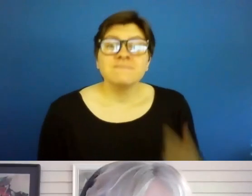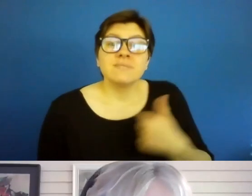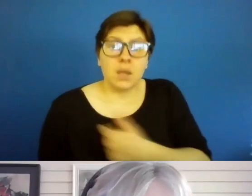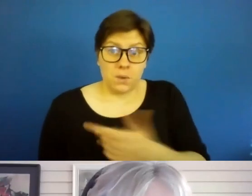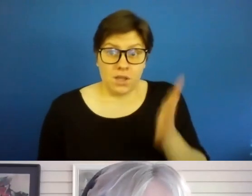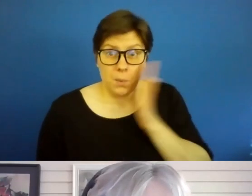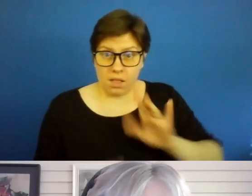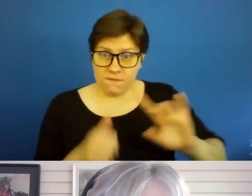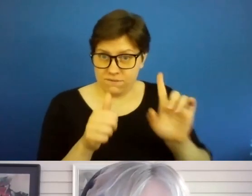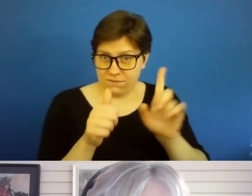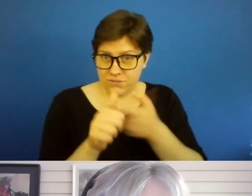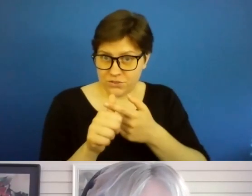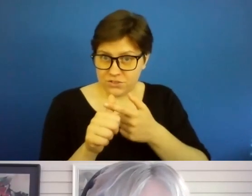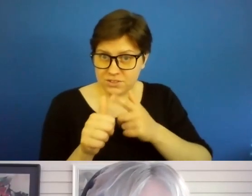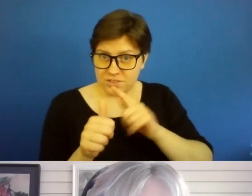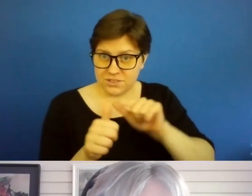first